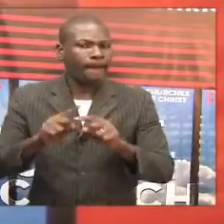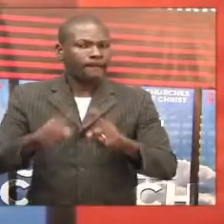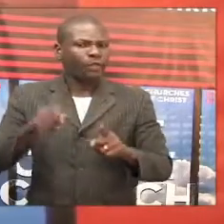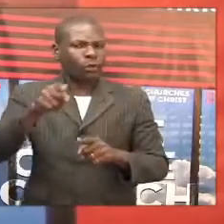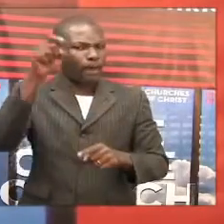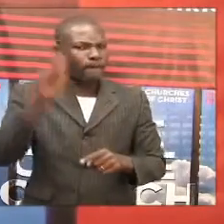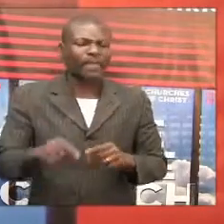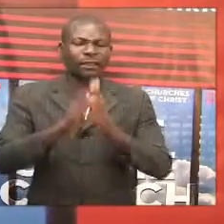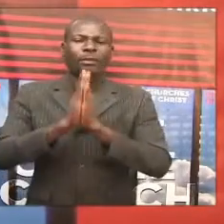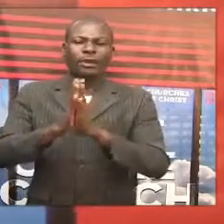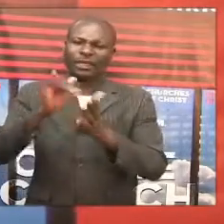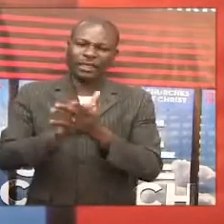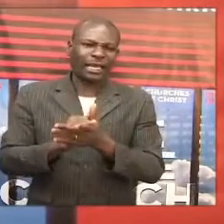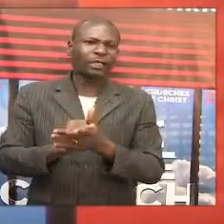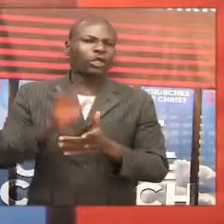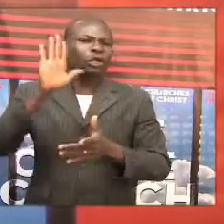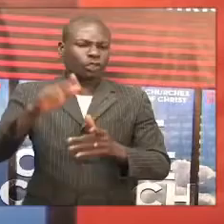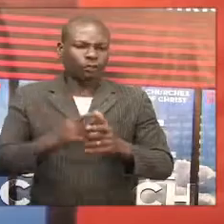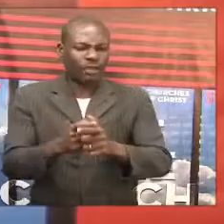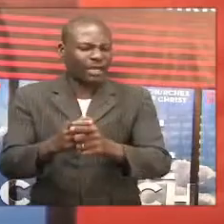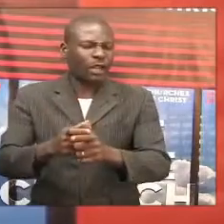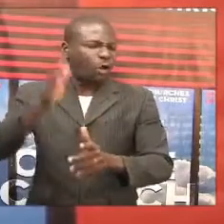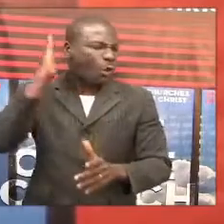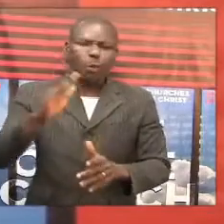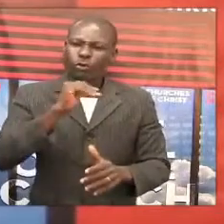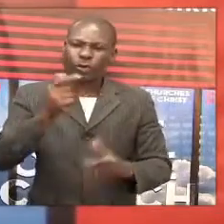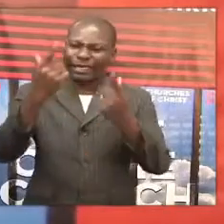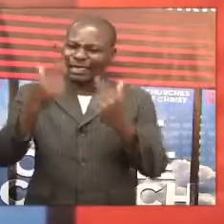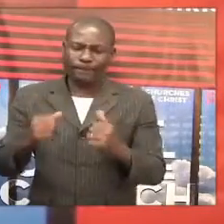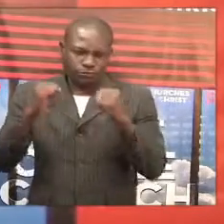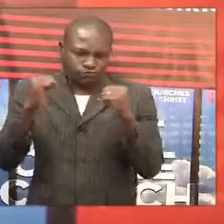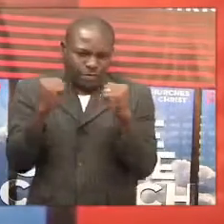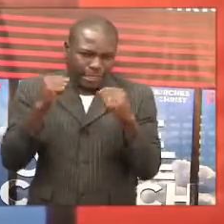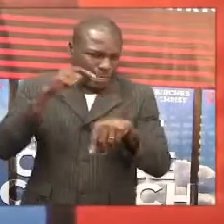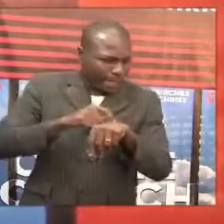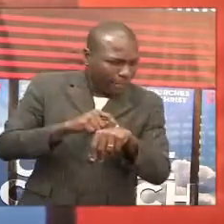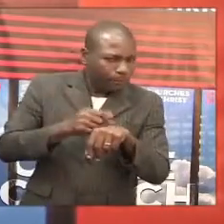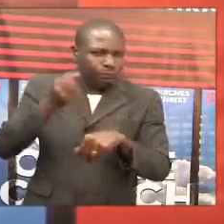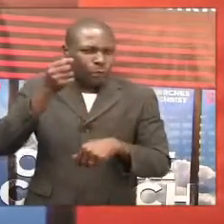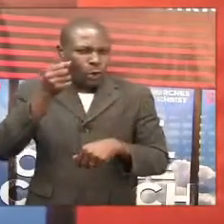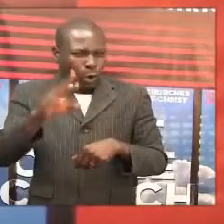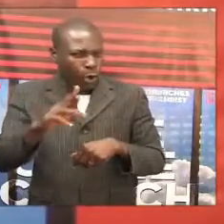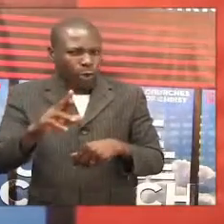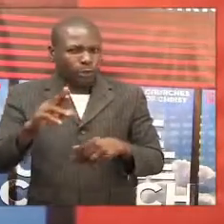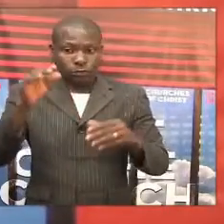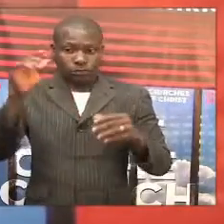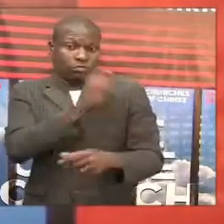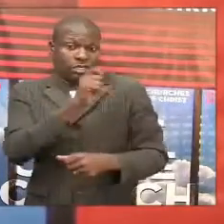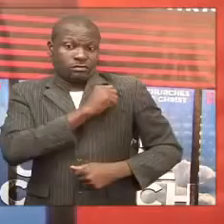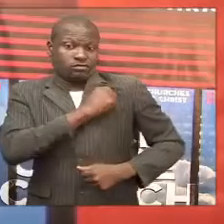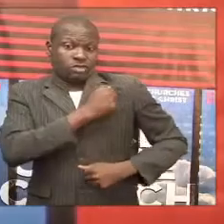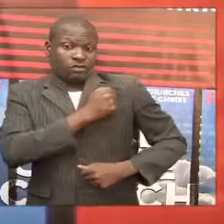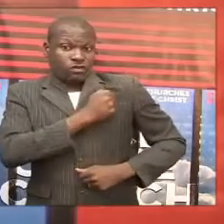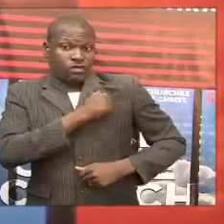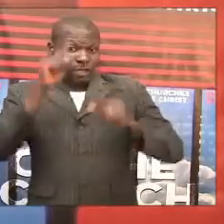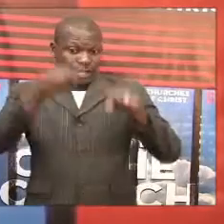no. Ensi awobre. Asoja for abe invade Kro. Na say eye winter na make say gan